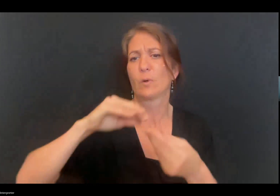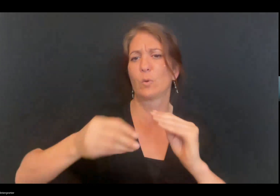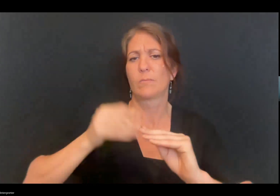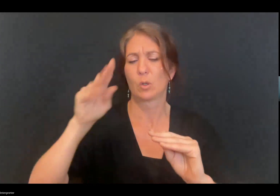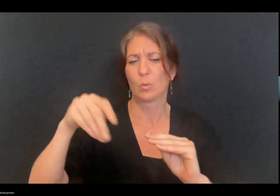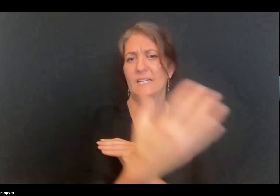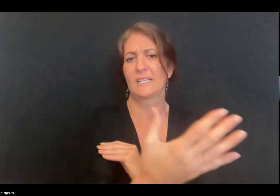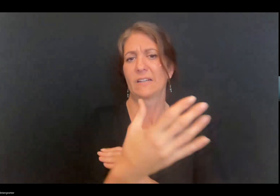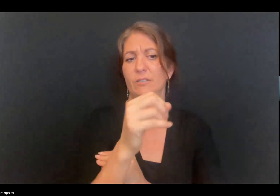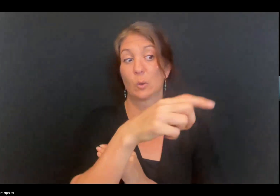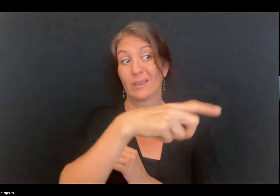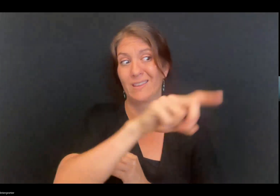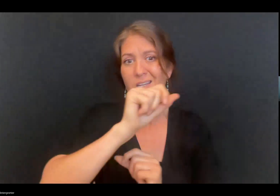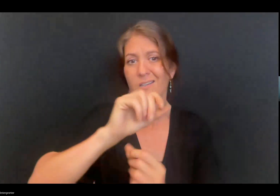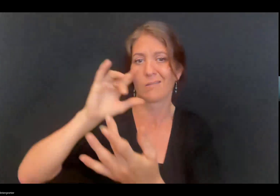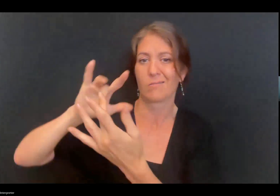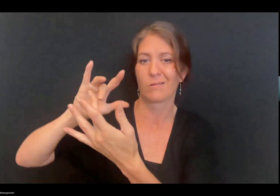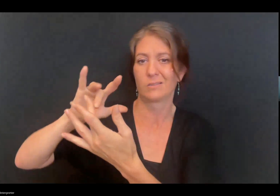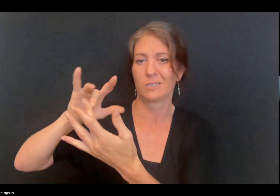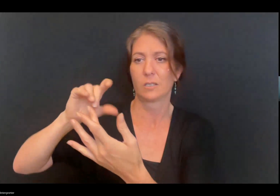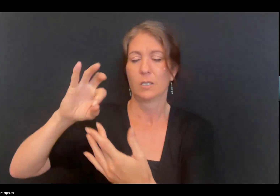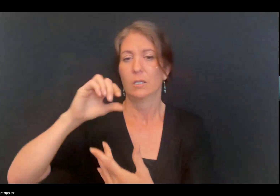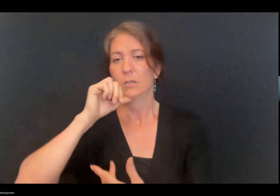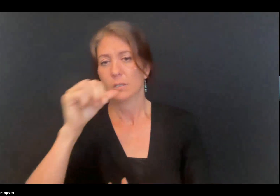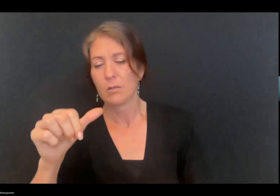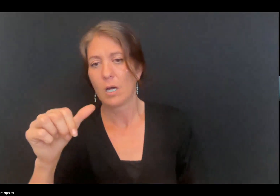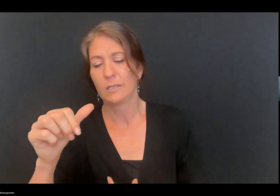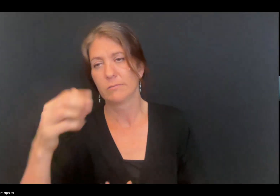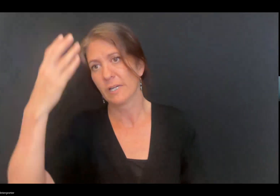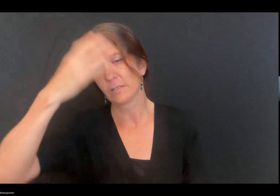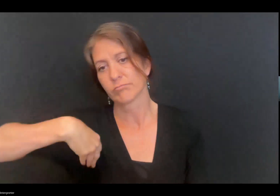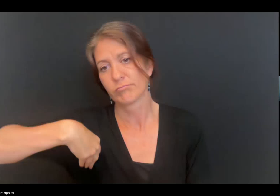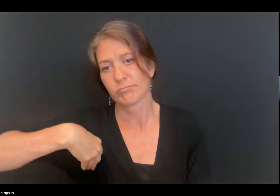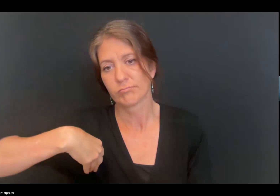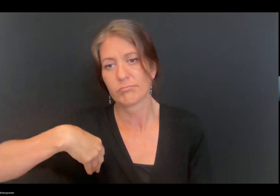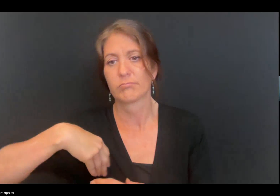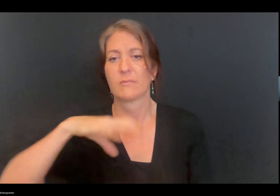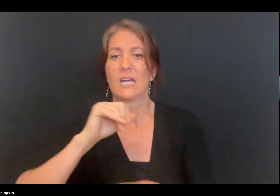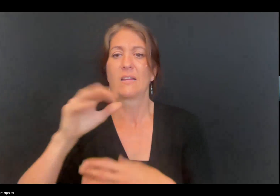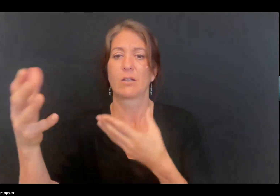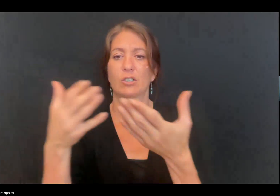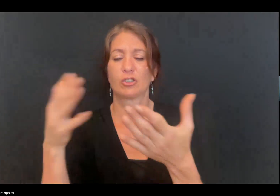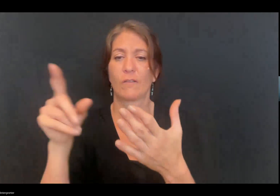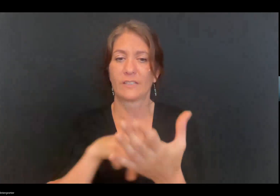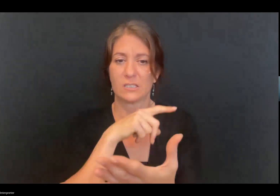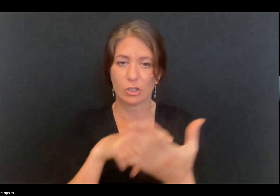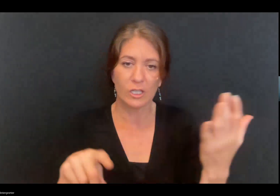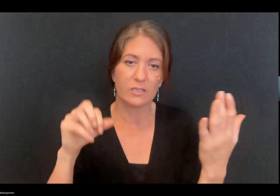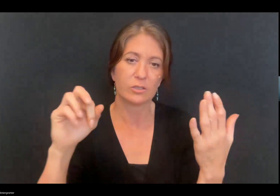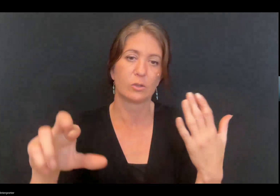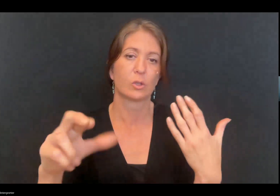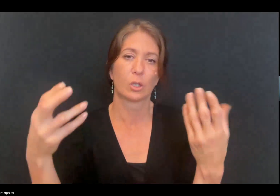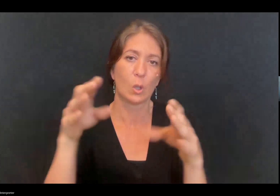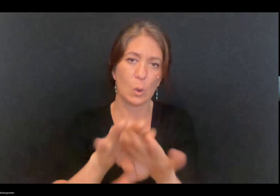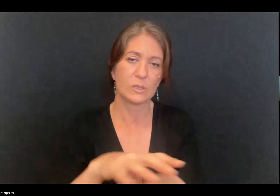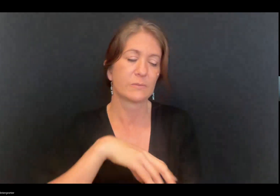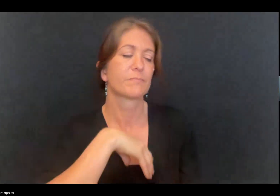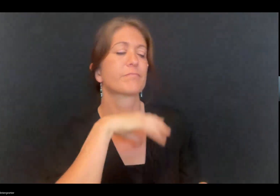their contact, so they don't get overlooked and their services get canceled or closed?